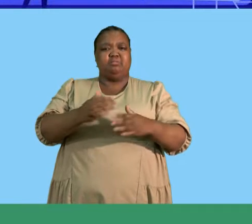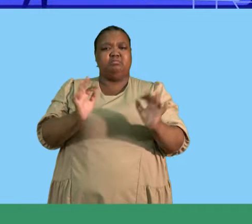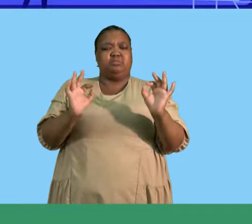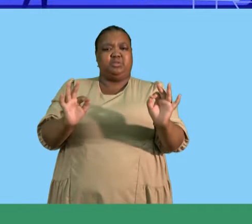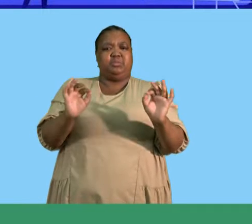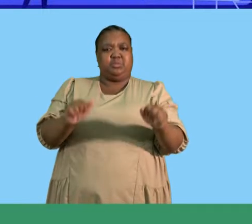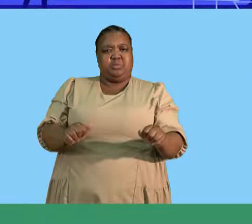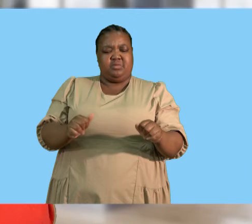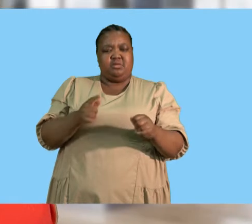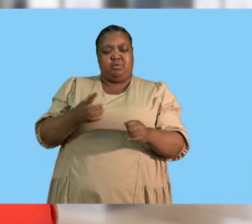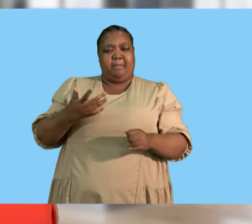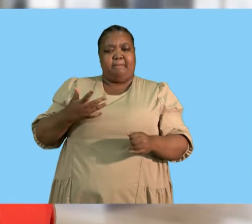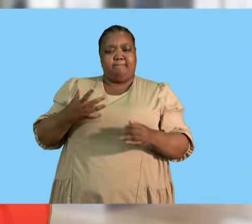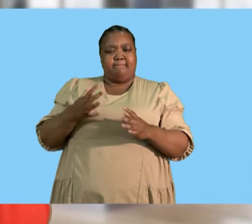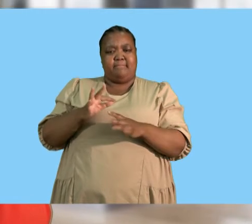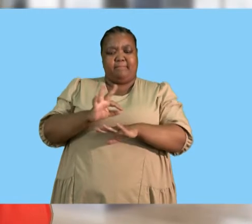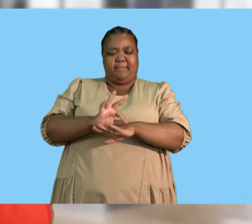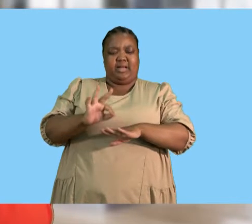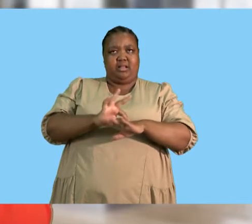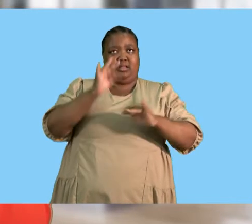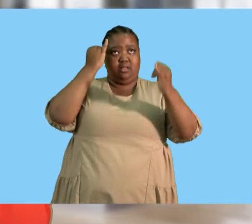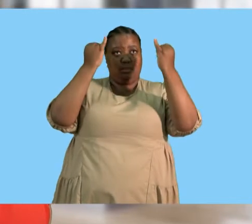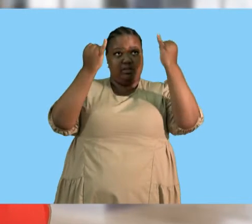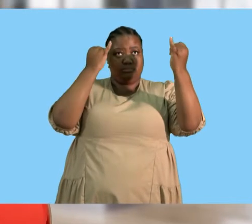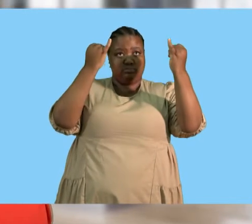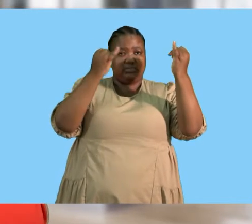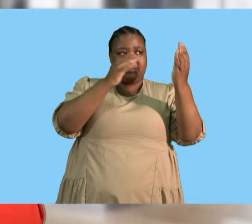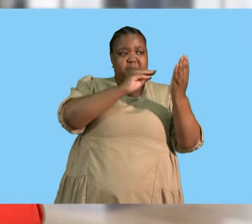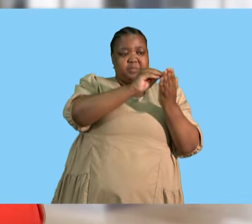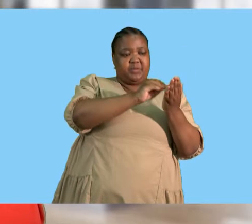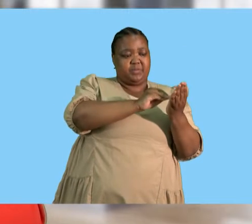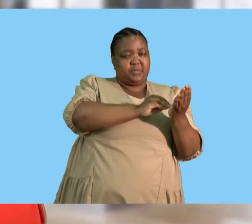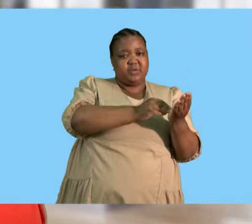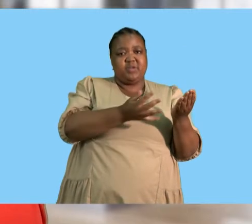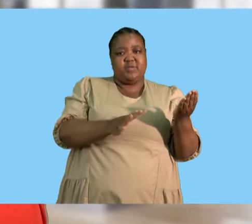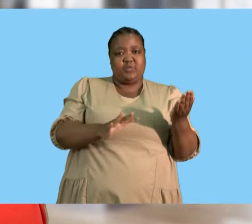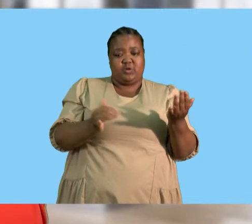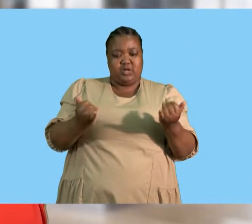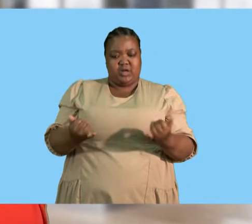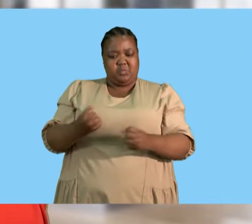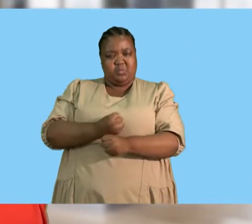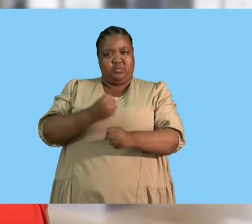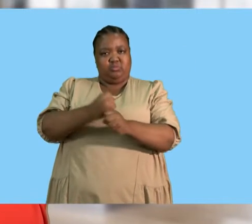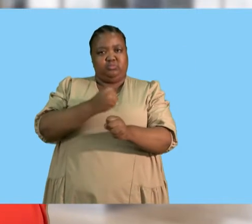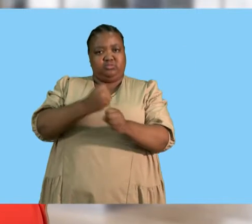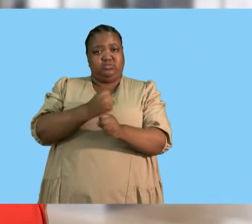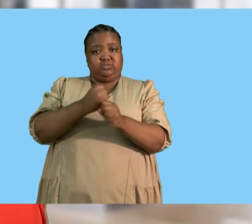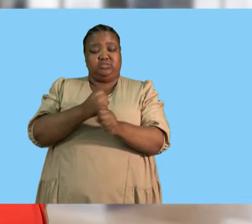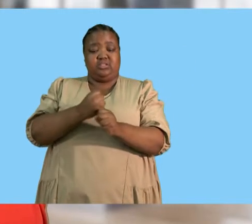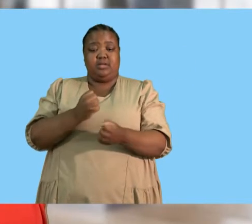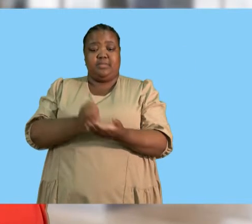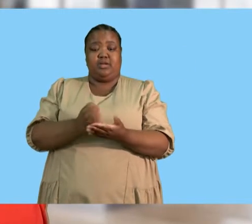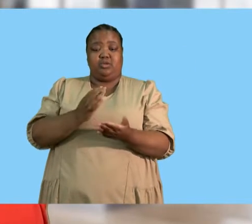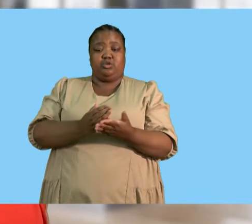simply planning on how can I take my ideas and put them into reality and make sure that